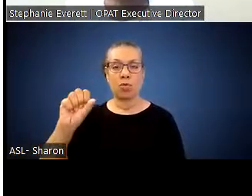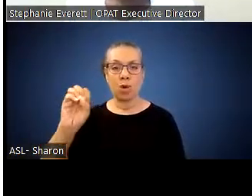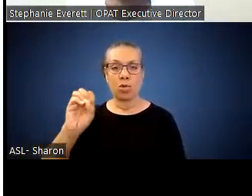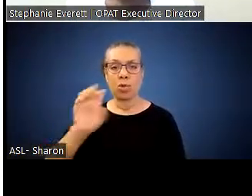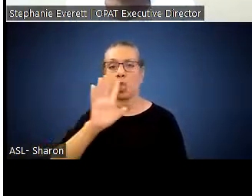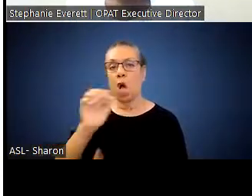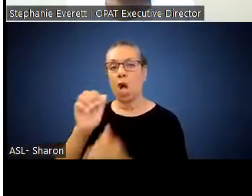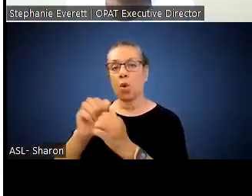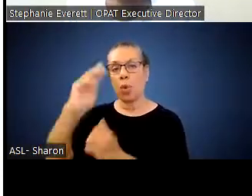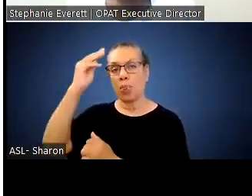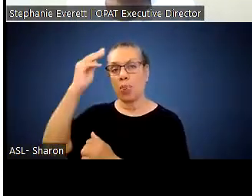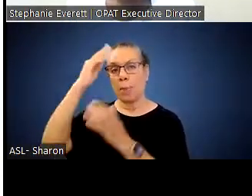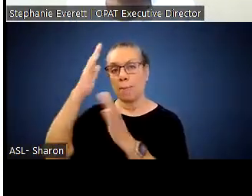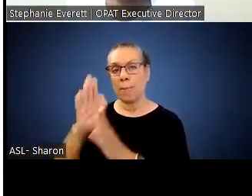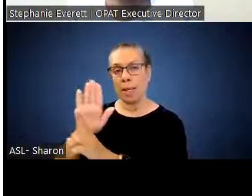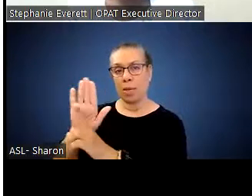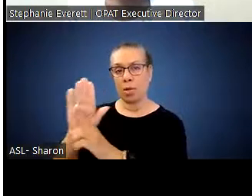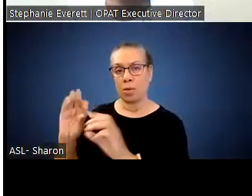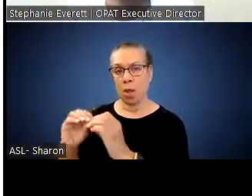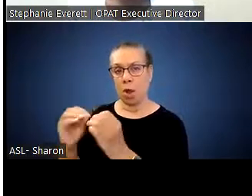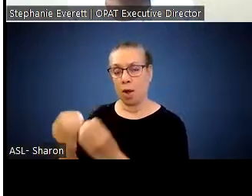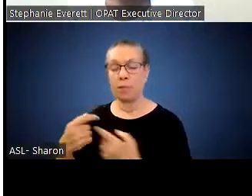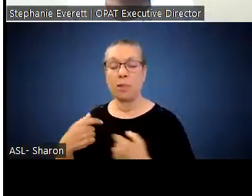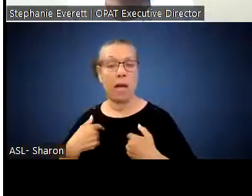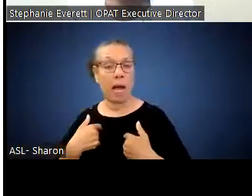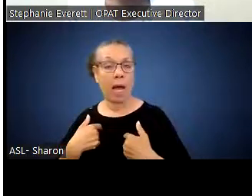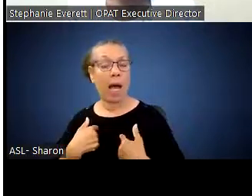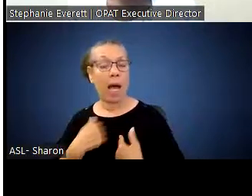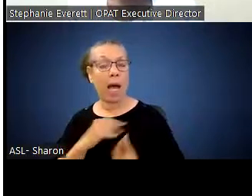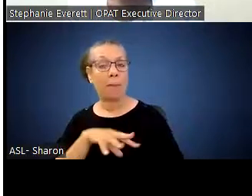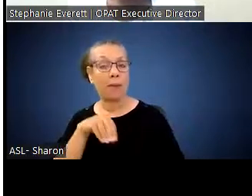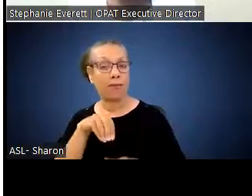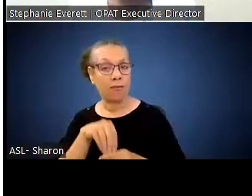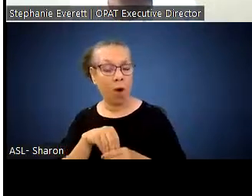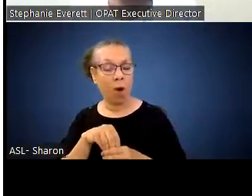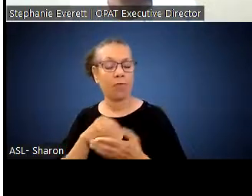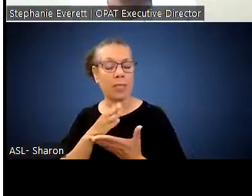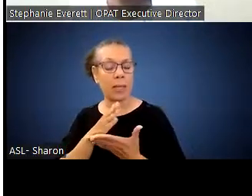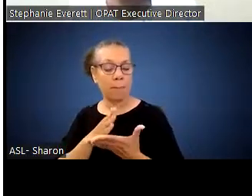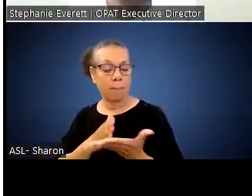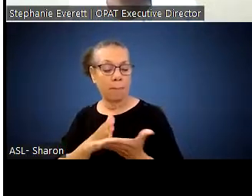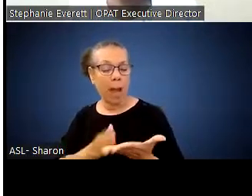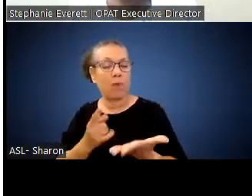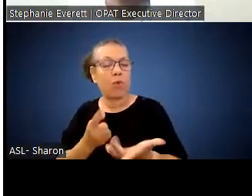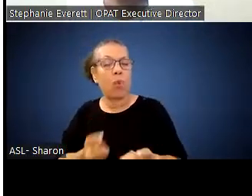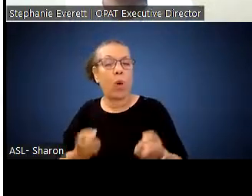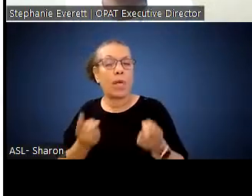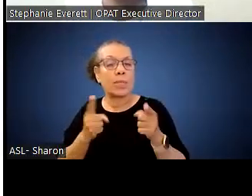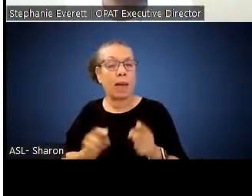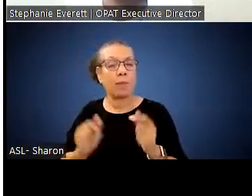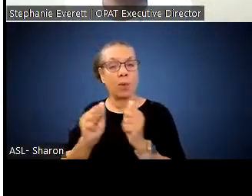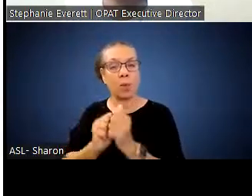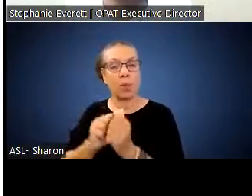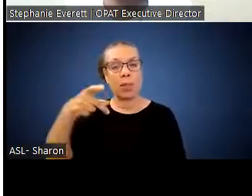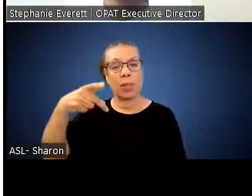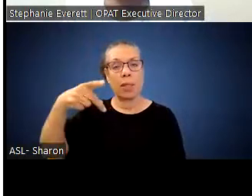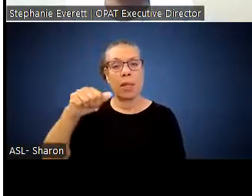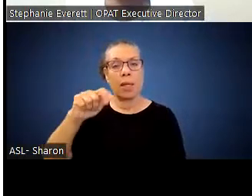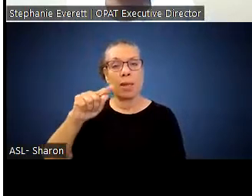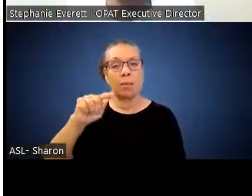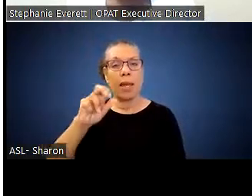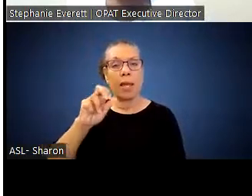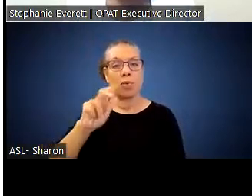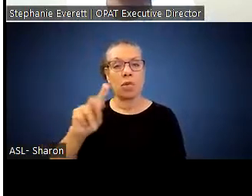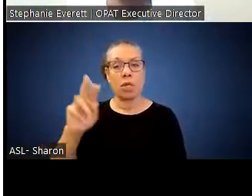office. I am involved in part of what's going on with Patrick Rose, but I will not